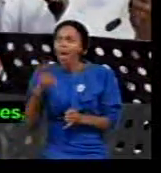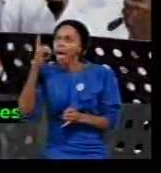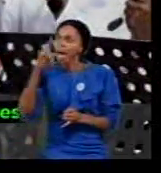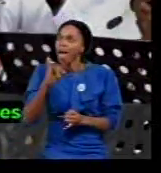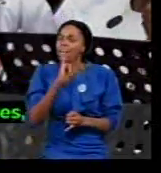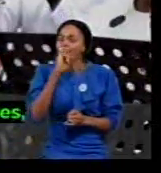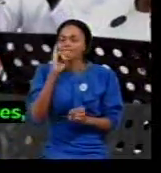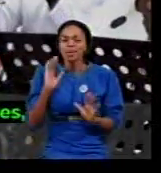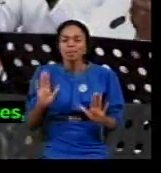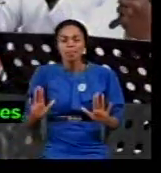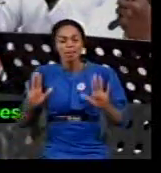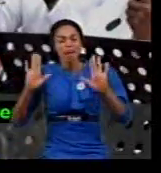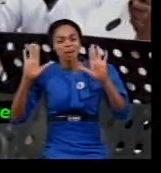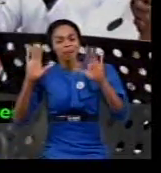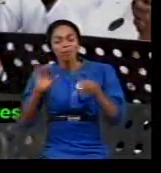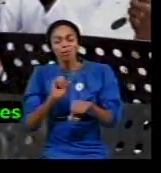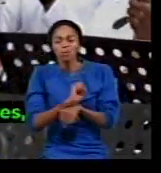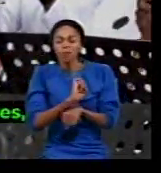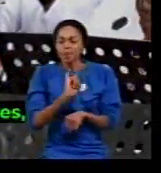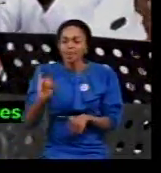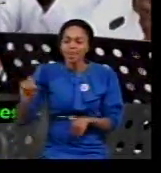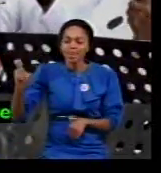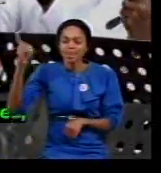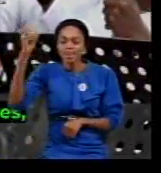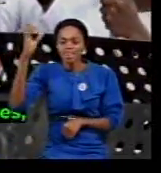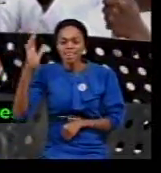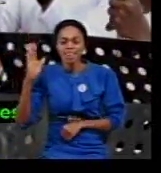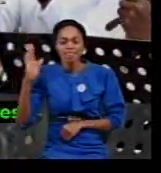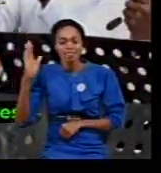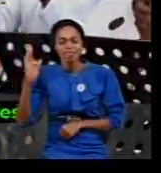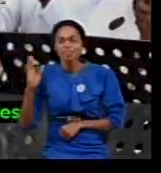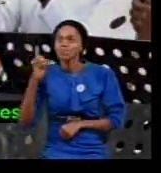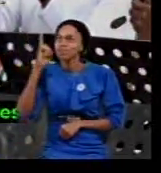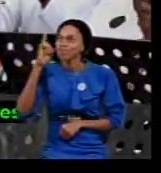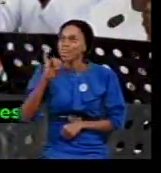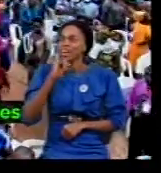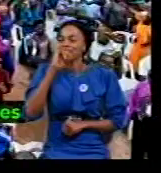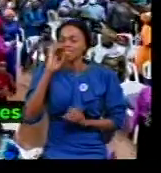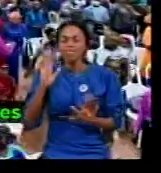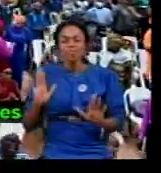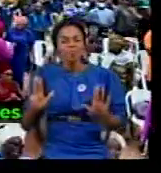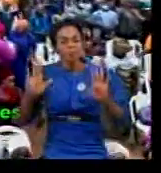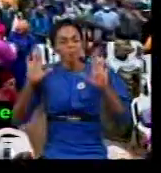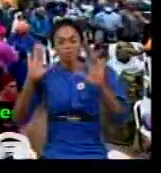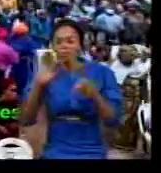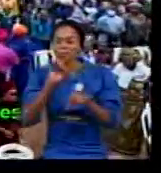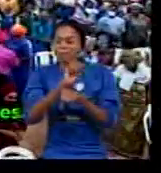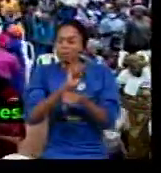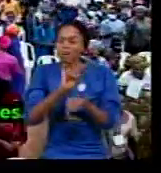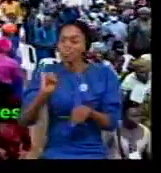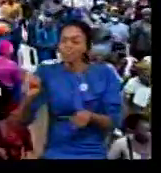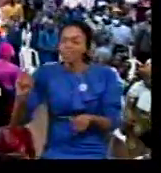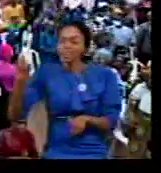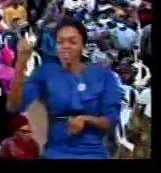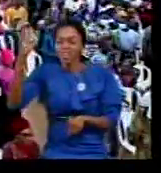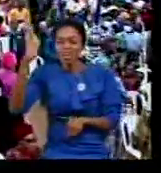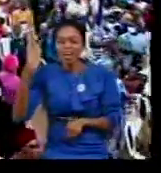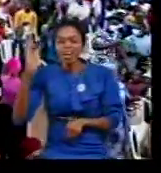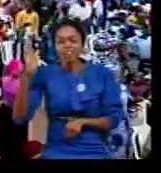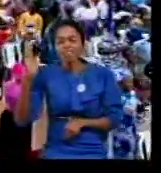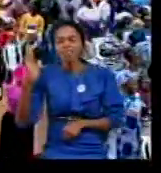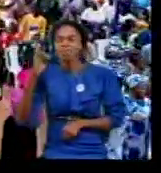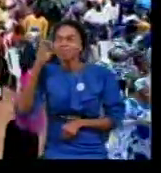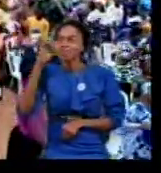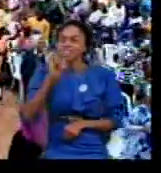need all that. The word of God is very clear. It makes everything plain to us and very clear to us. And because it gives us